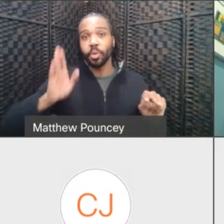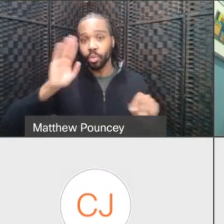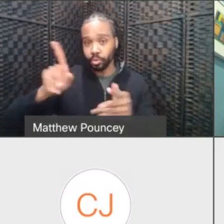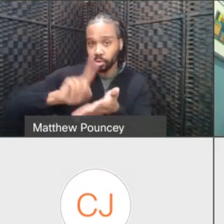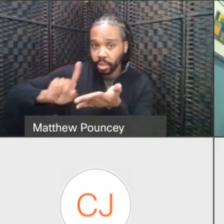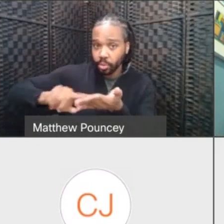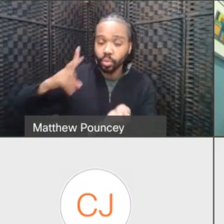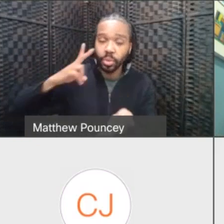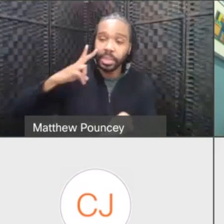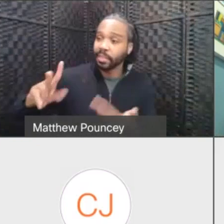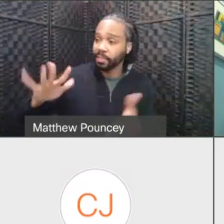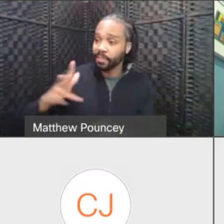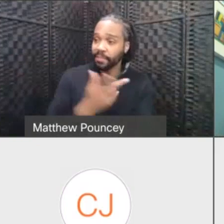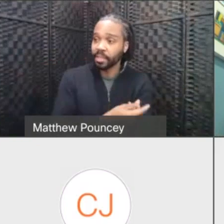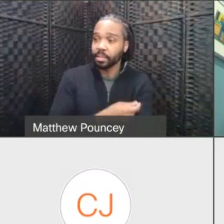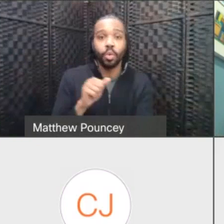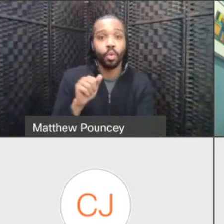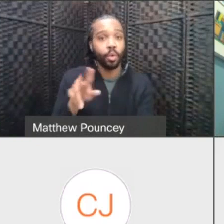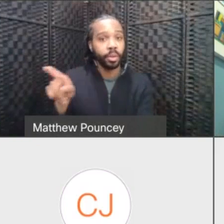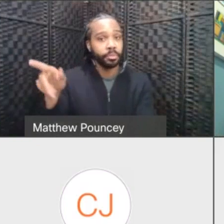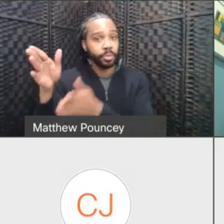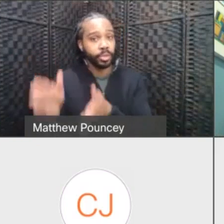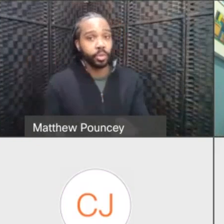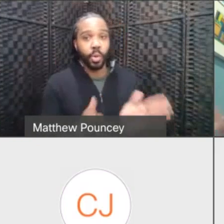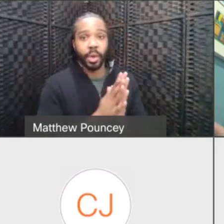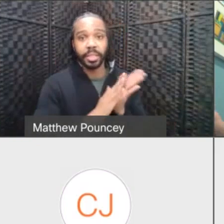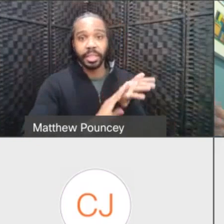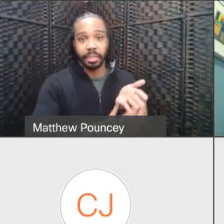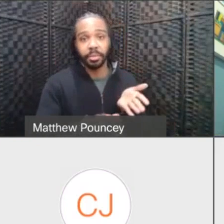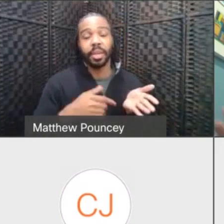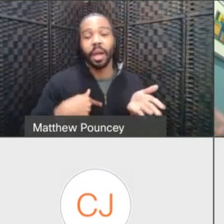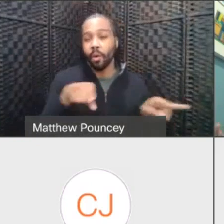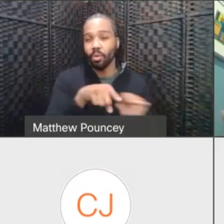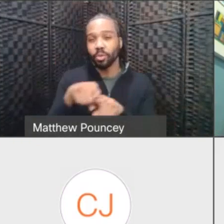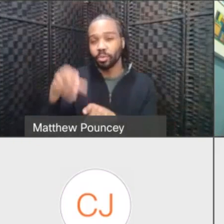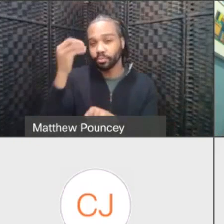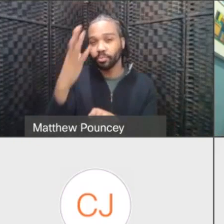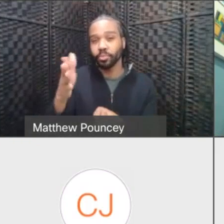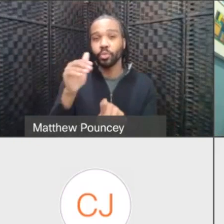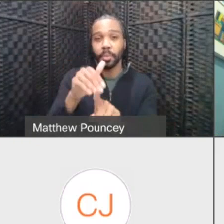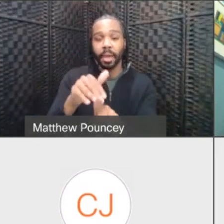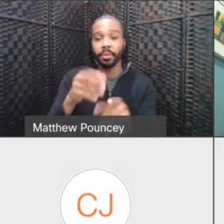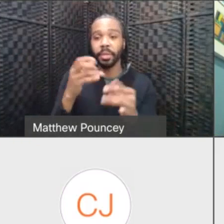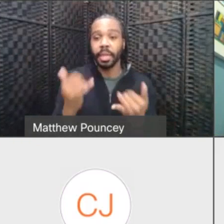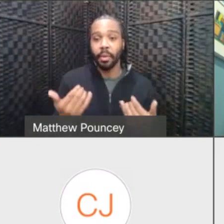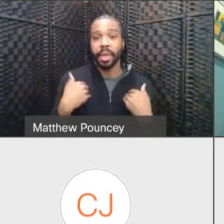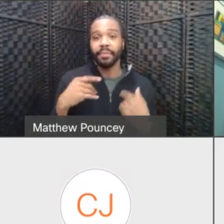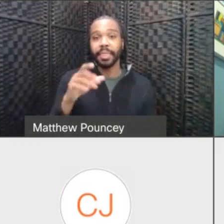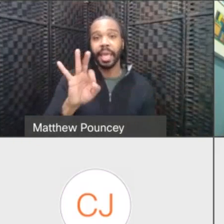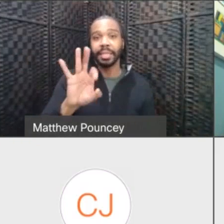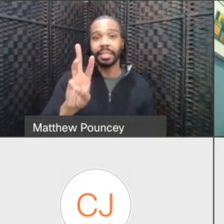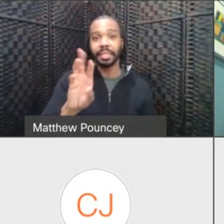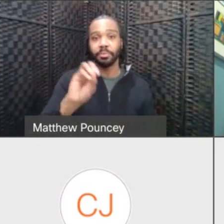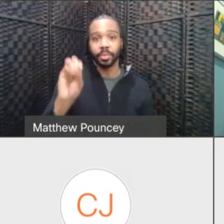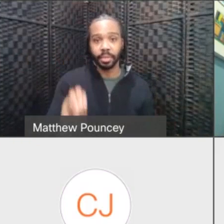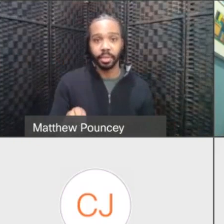vaccinated or if they've requested an exemption. I'll also just remind people, we are at 96%.